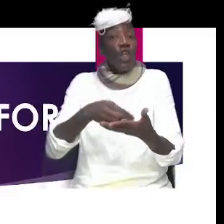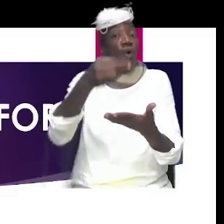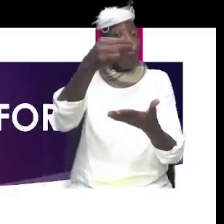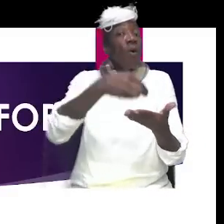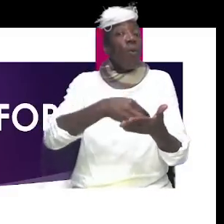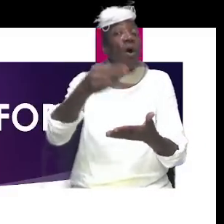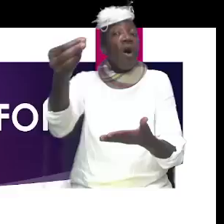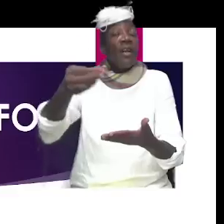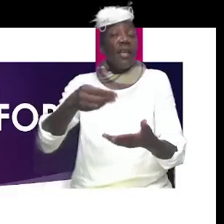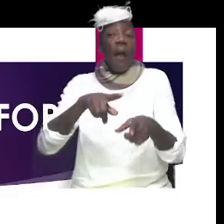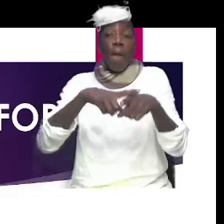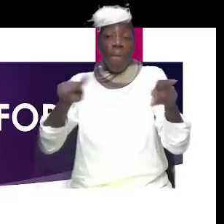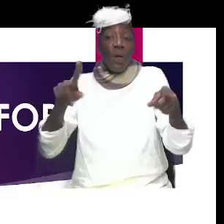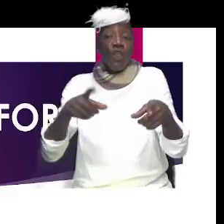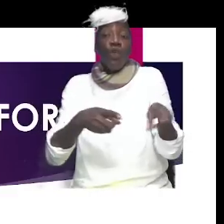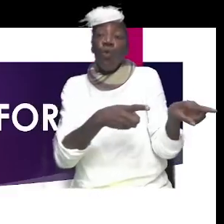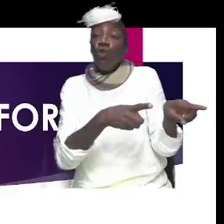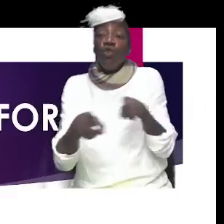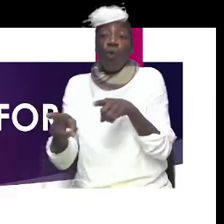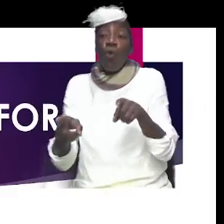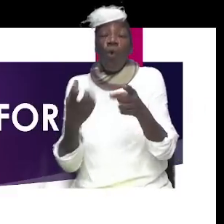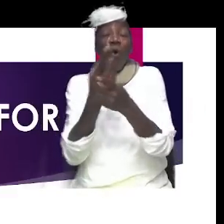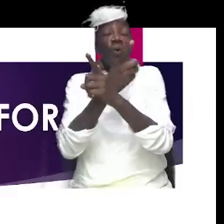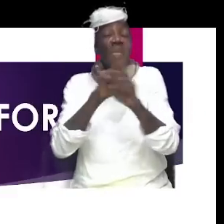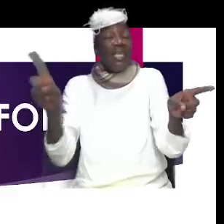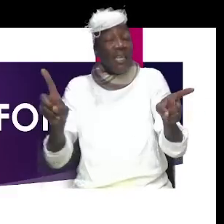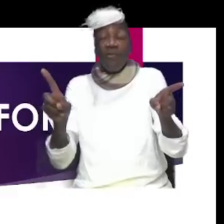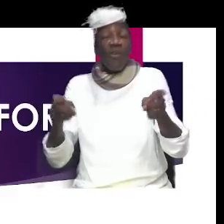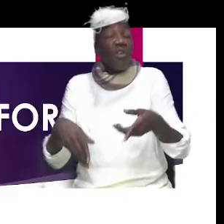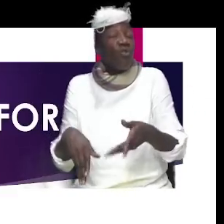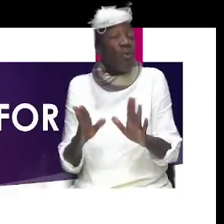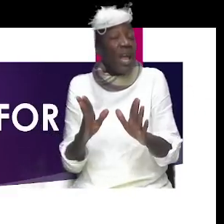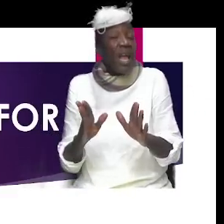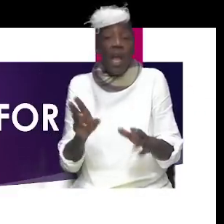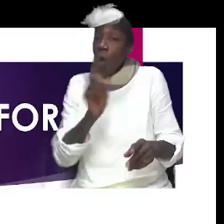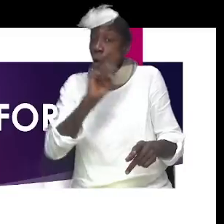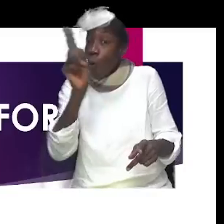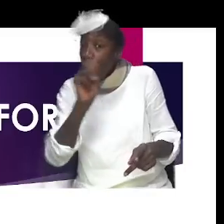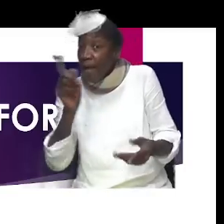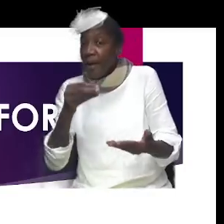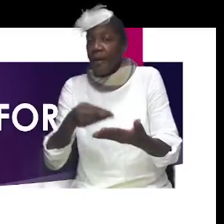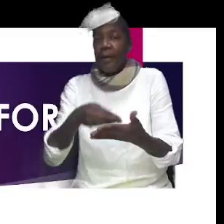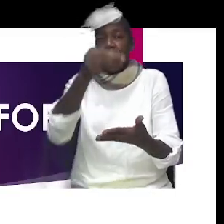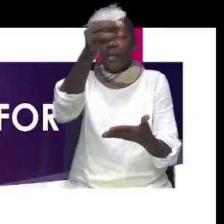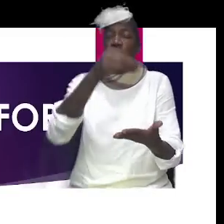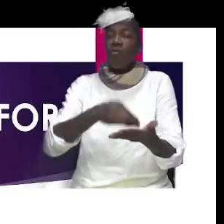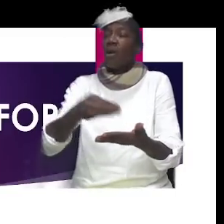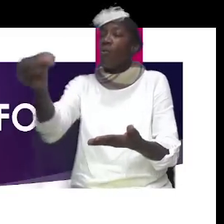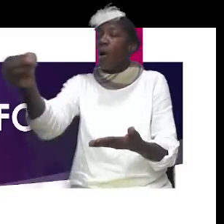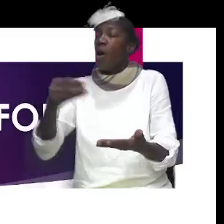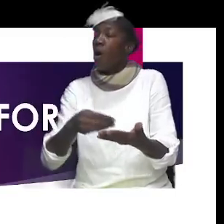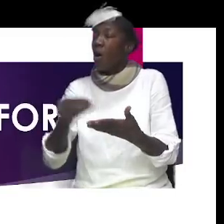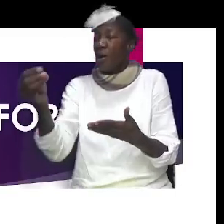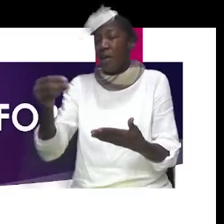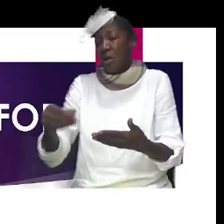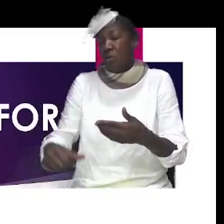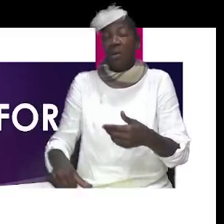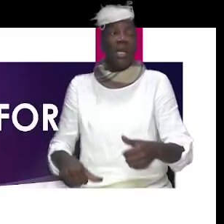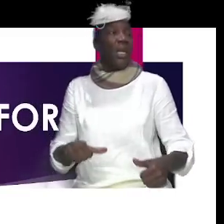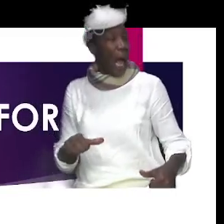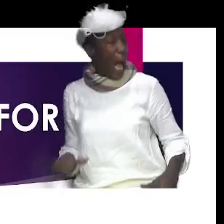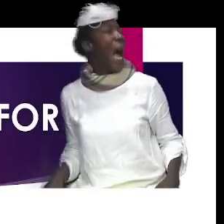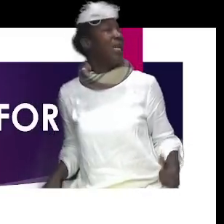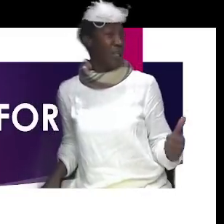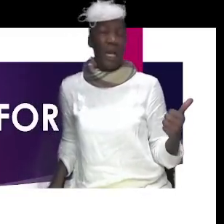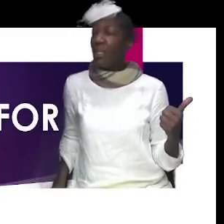with ulterior motives, where will be the reward? If we do it with an attitude that I didn't want to do it, but